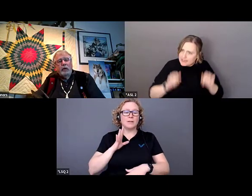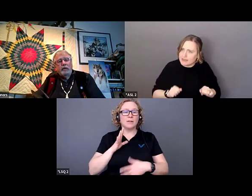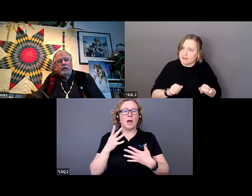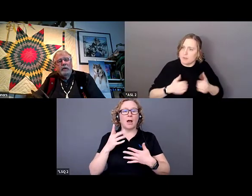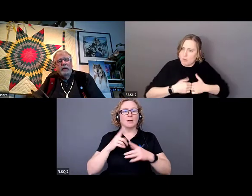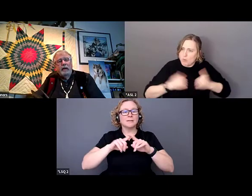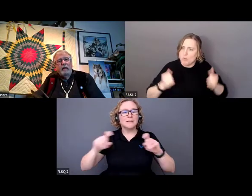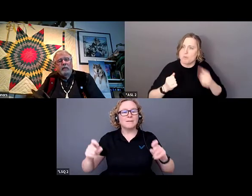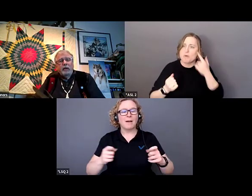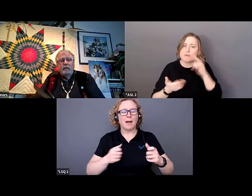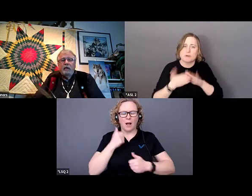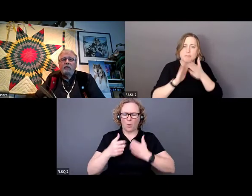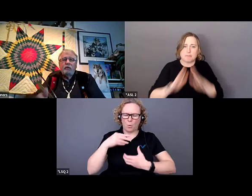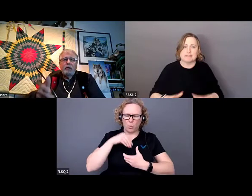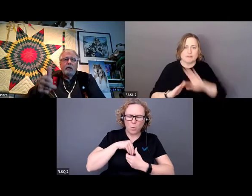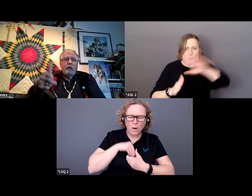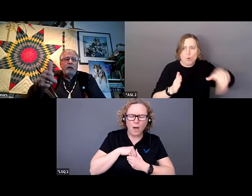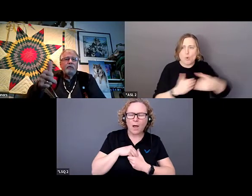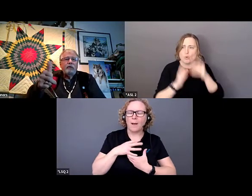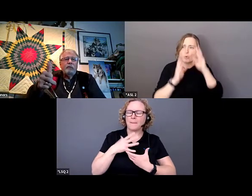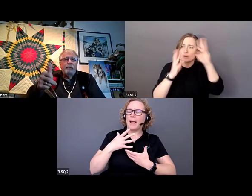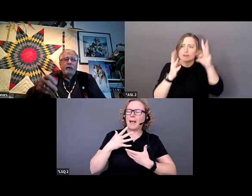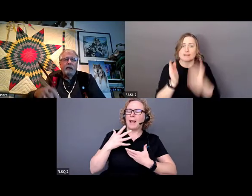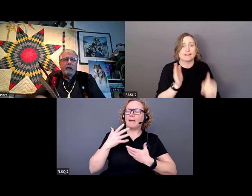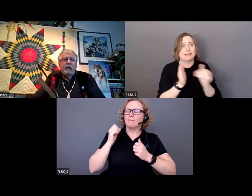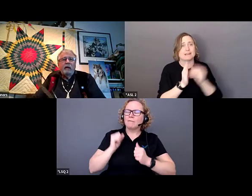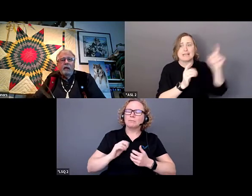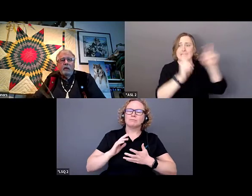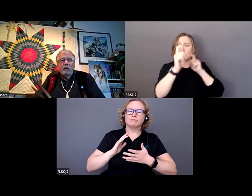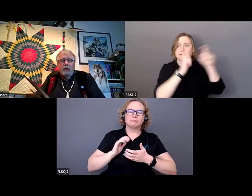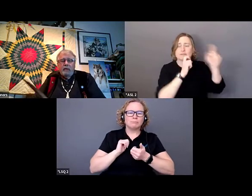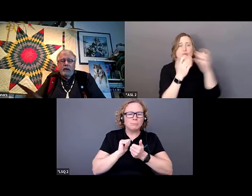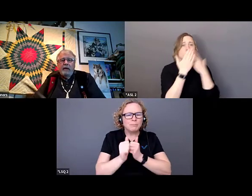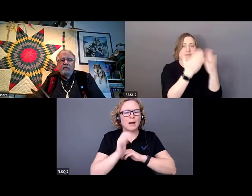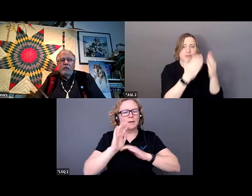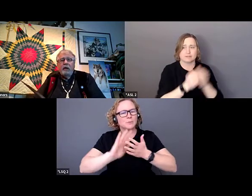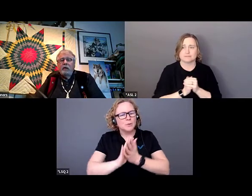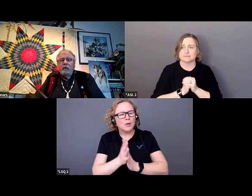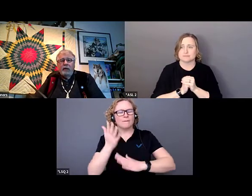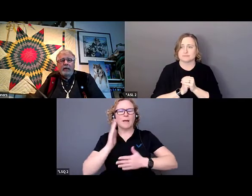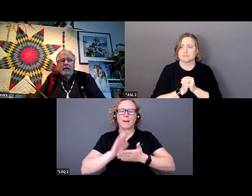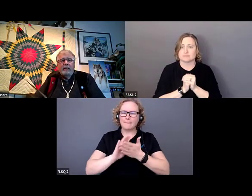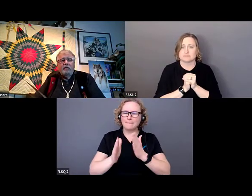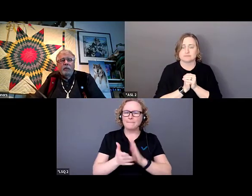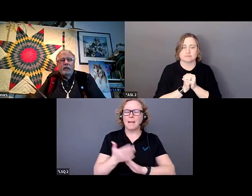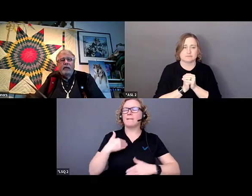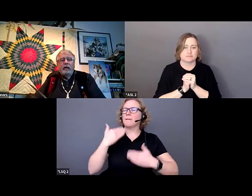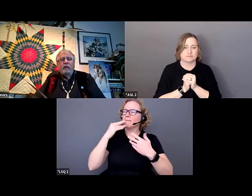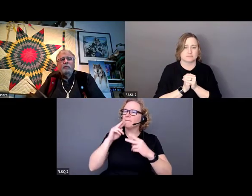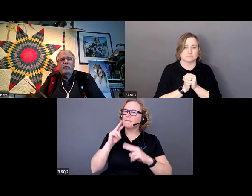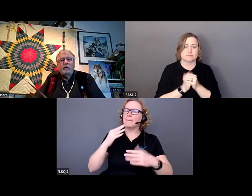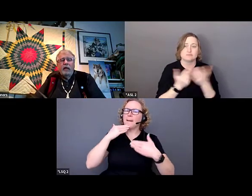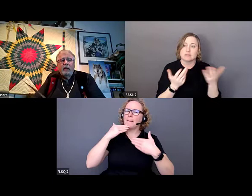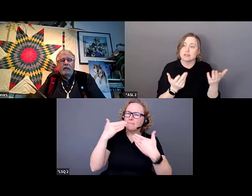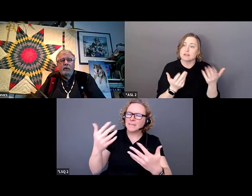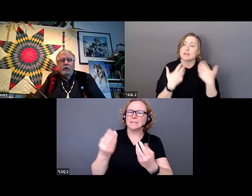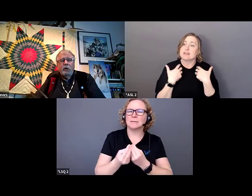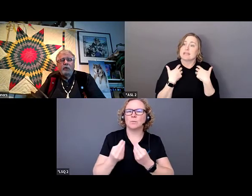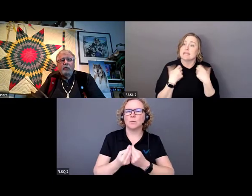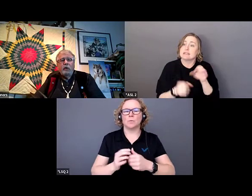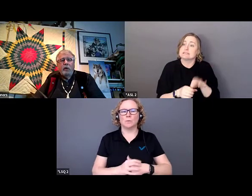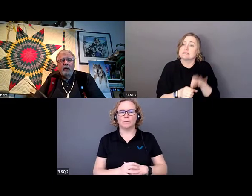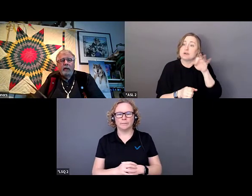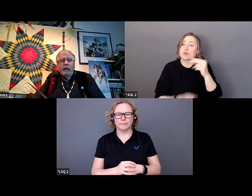of your creation. For these gifts, we are grateful. We give thanks, Creator, for the healing spirit that comes this day